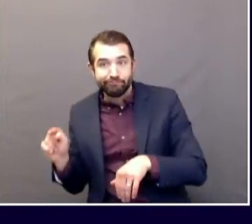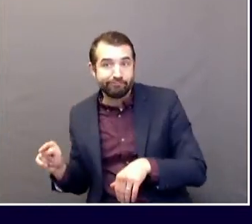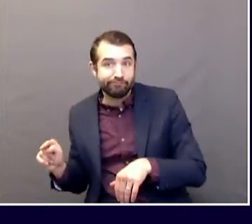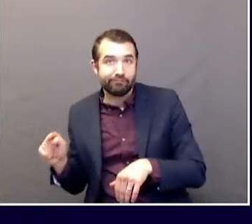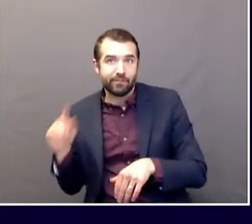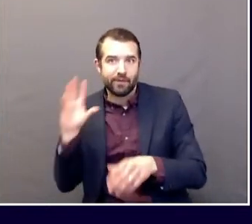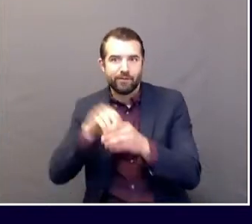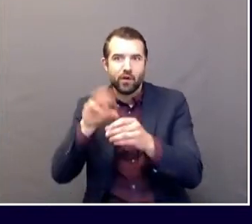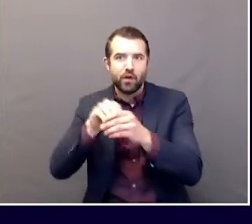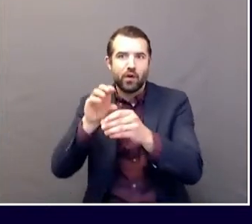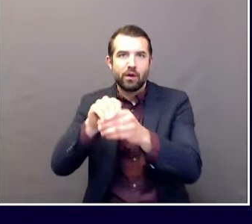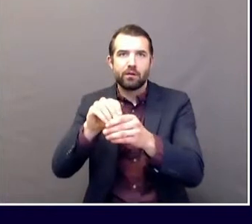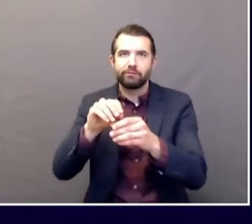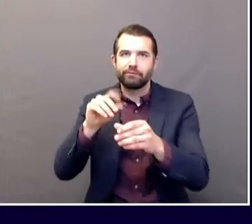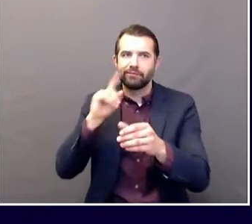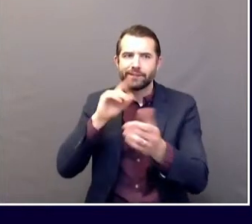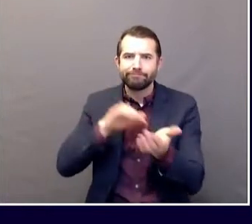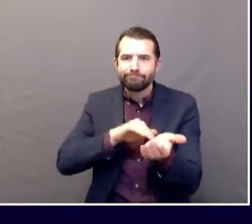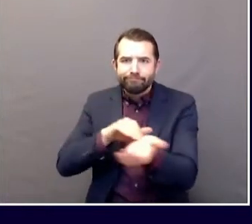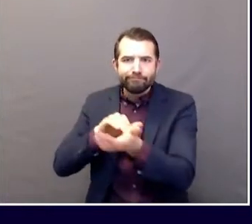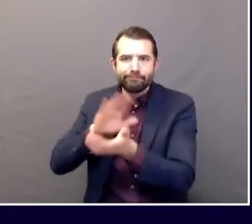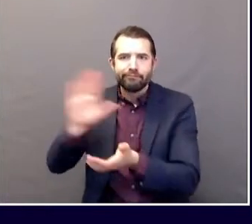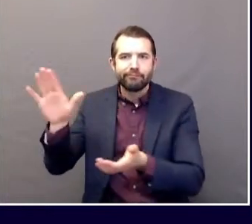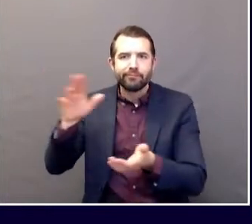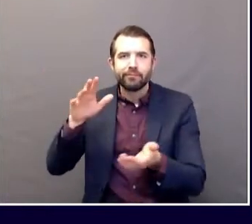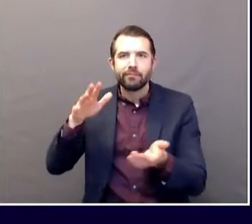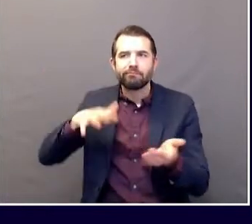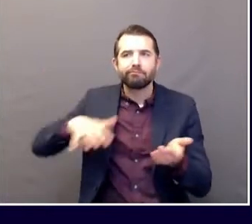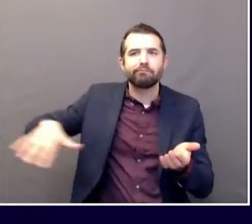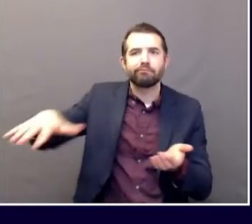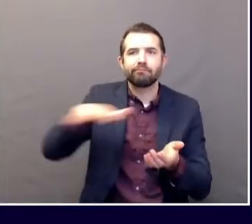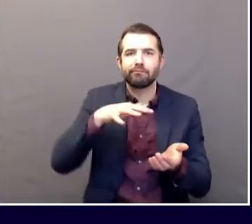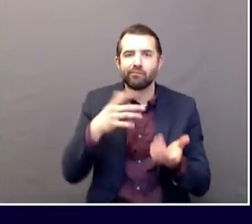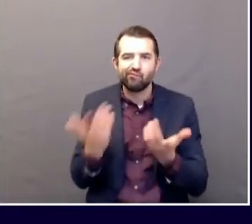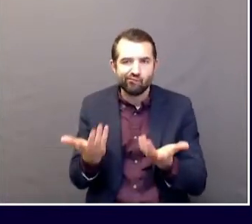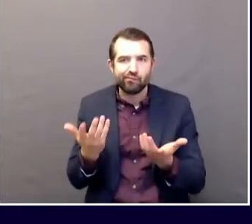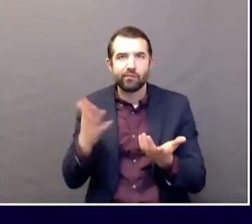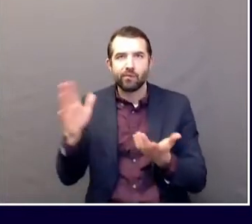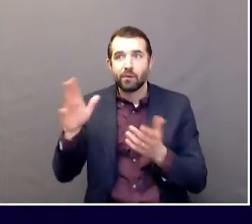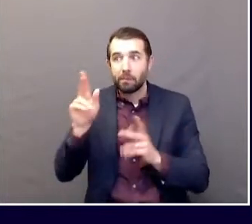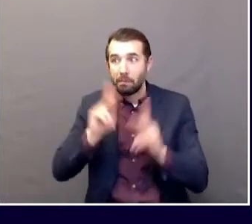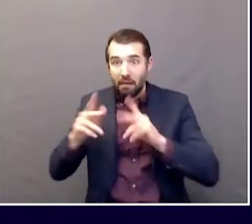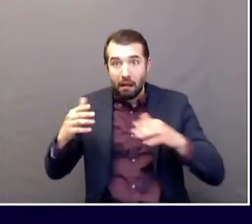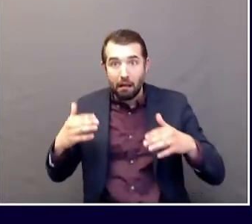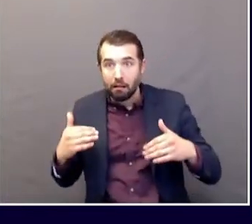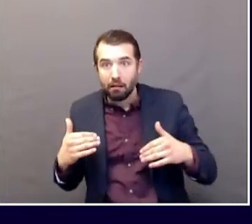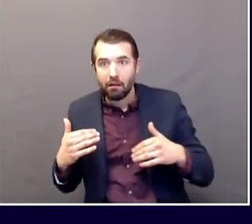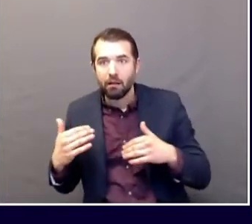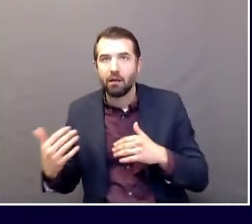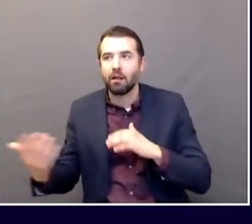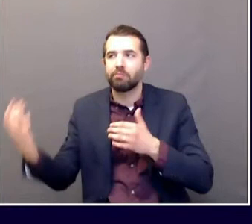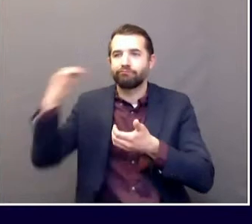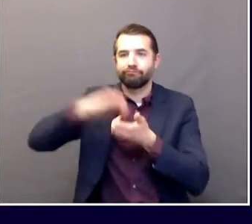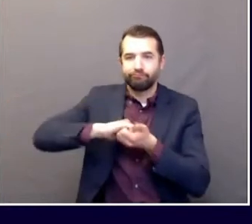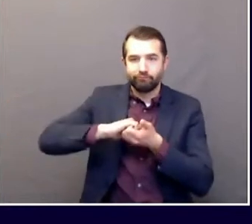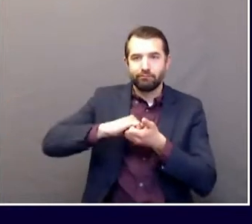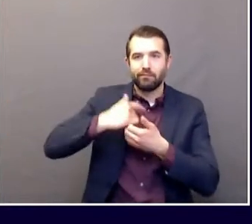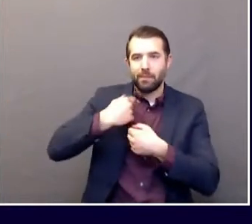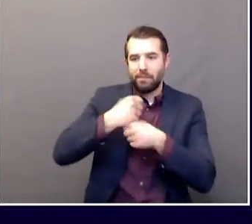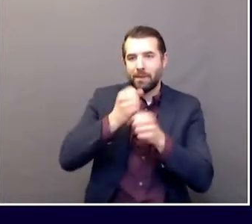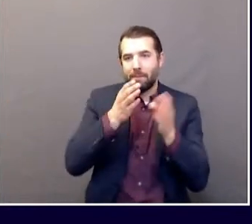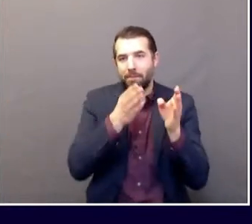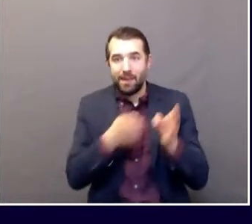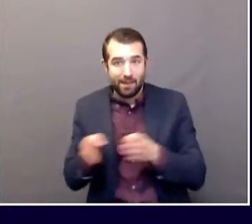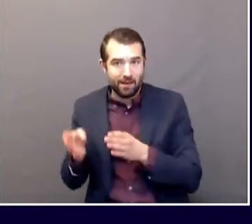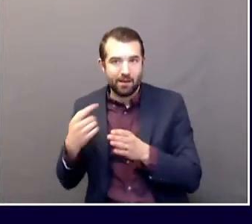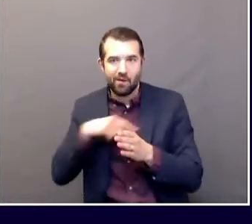pockets of older Mainers who are in rural areas. So we will continue to do both these large throughput sites to try to get